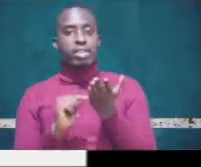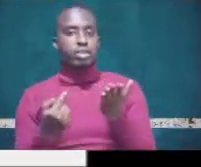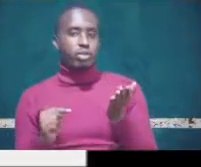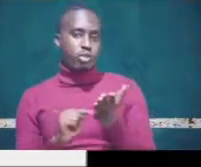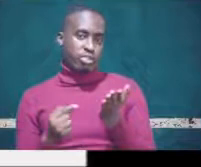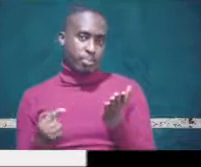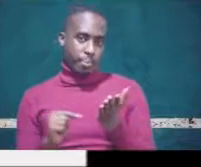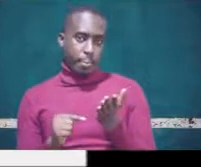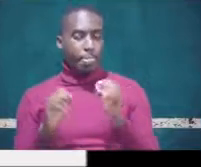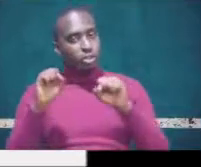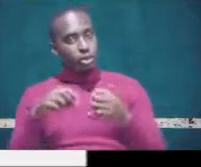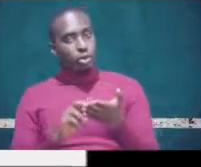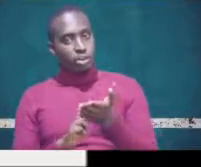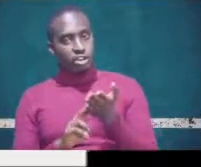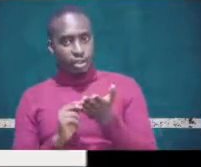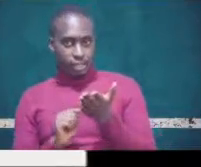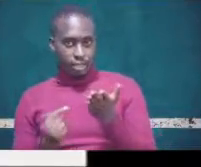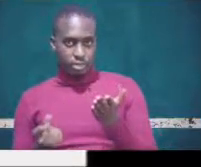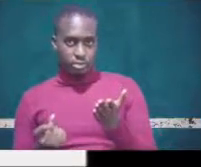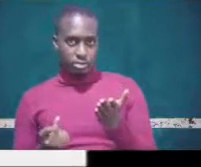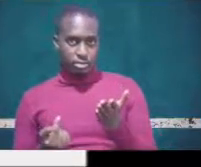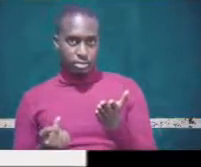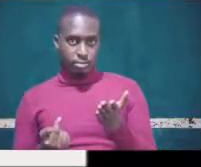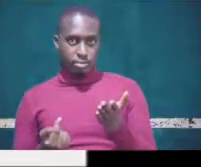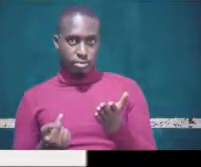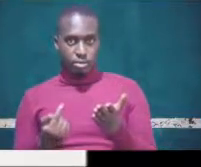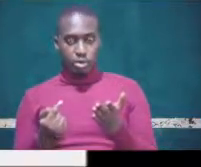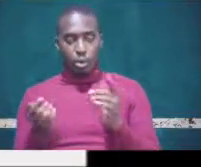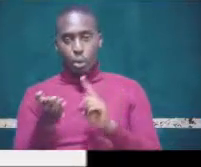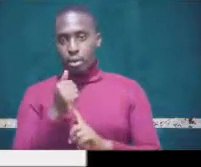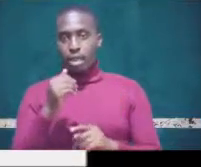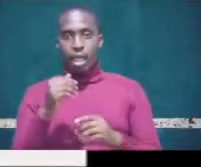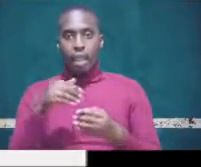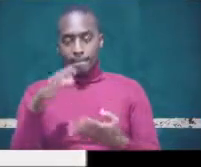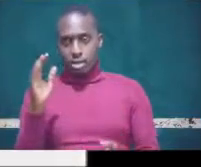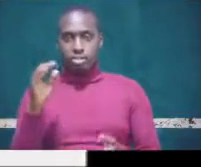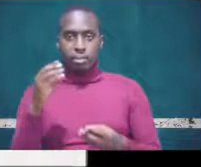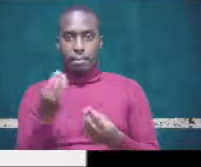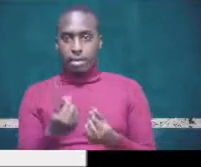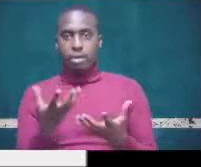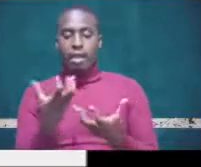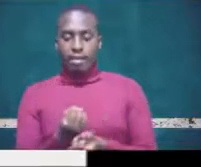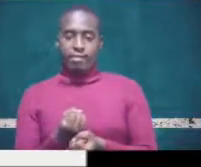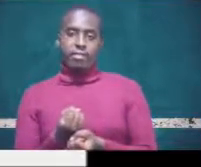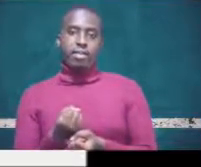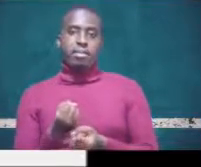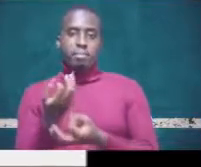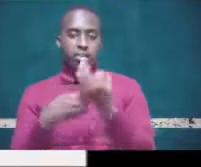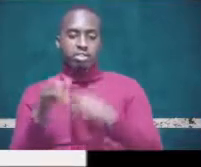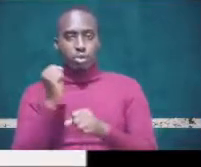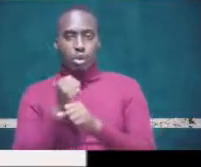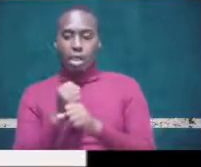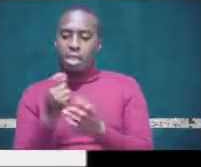technology, to calculate too much money. E.g., in banks, they have a machine that does this, that counts